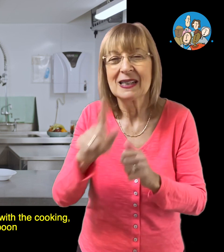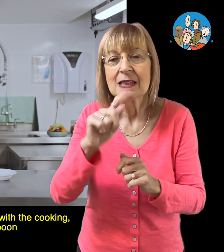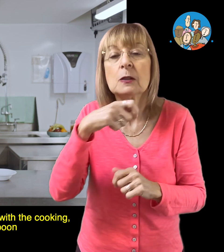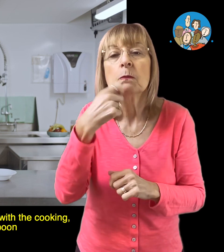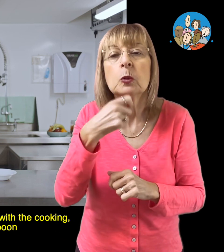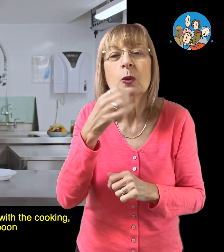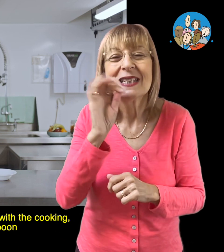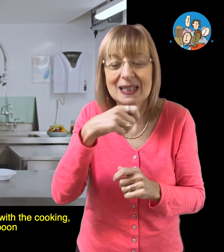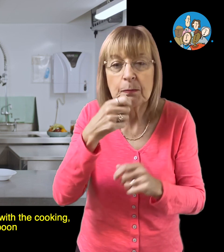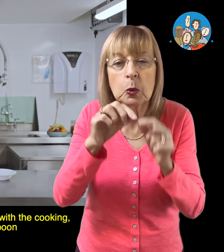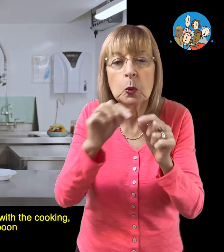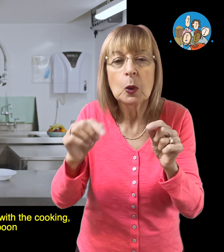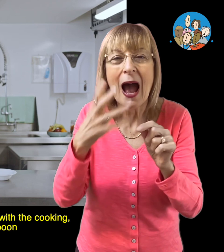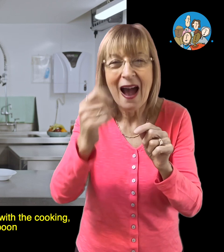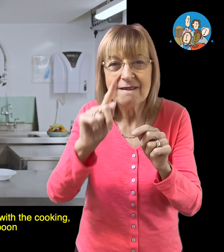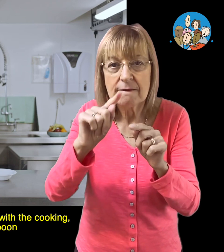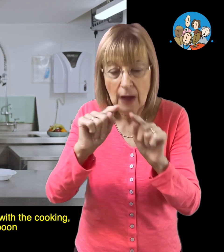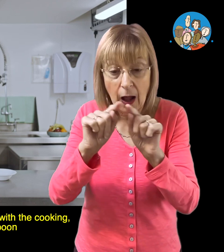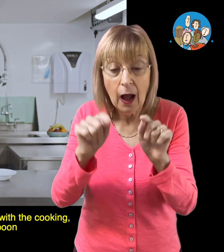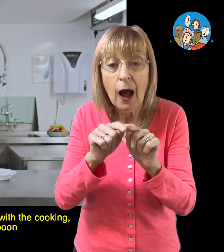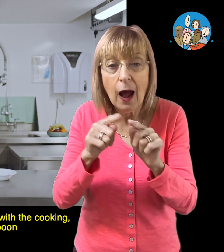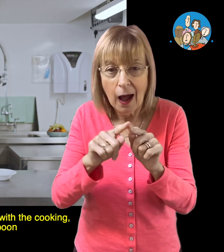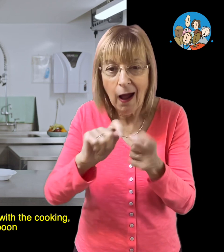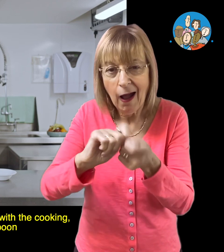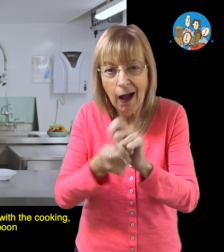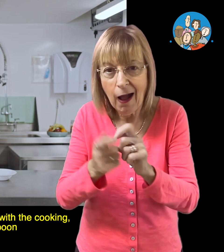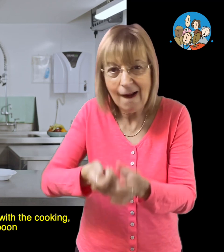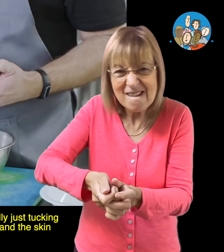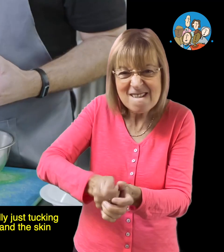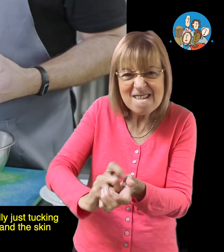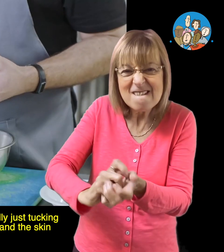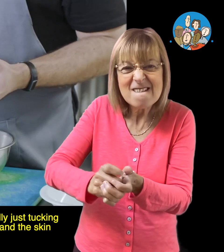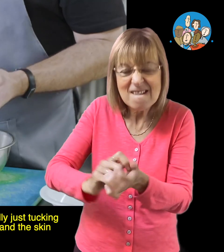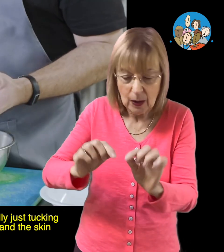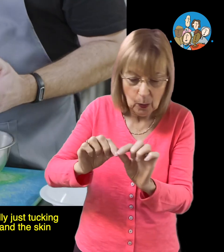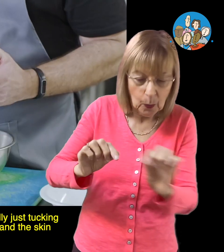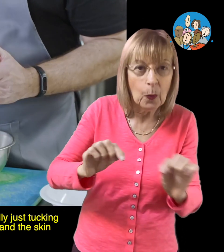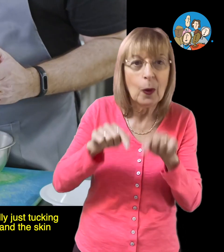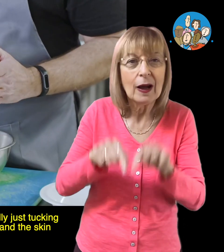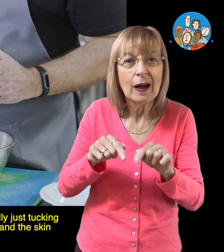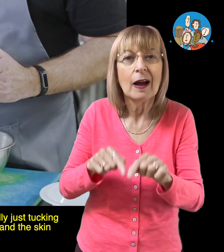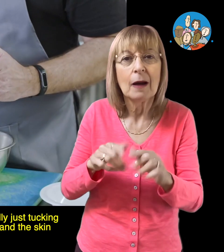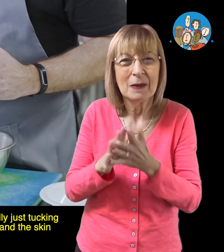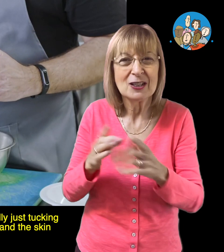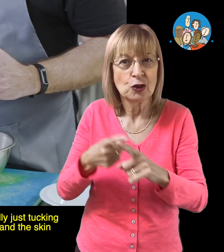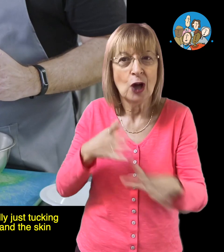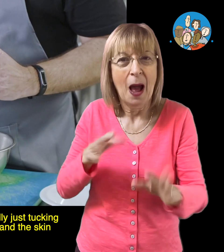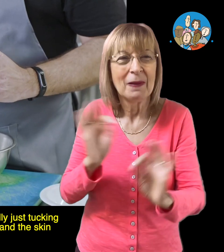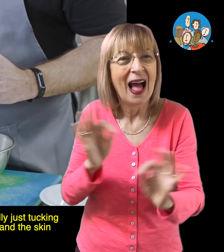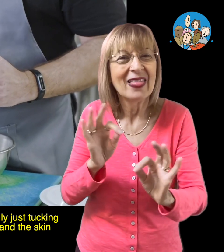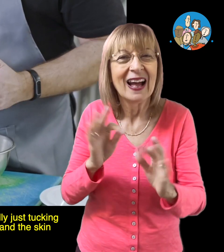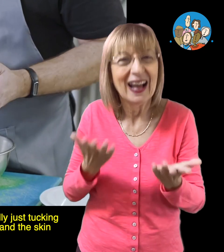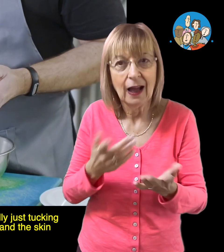you with the cooking, you can actually use a handle of a teaspoon, yeah, so they're not using sharp, and it's literally just